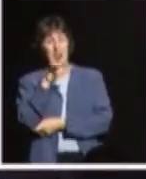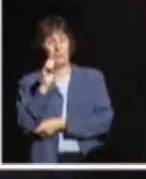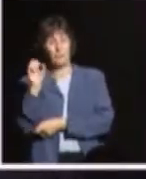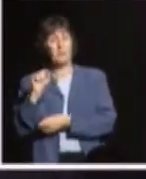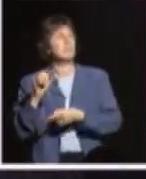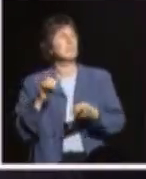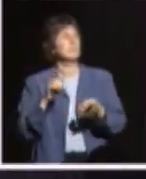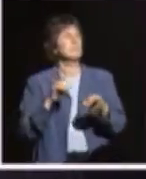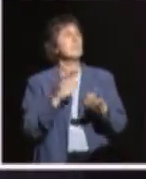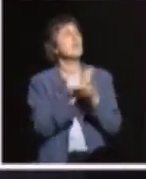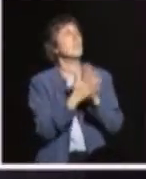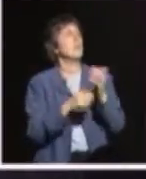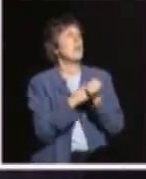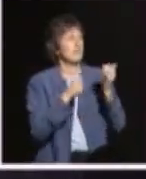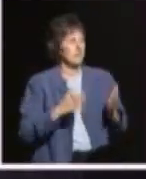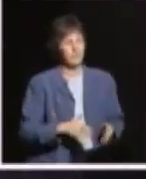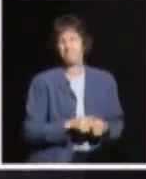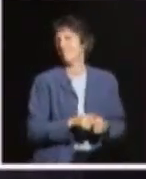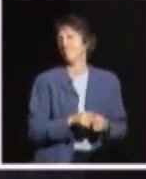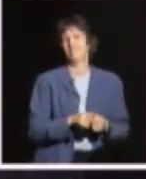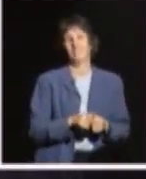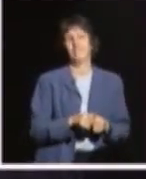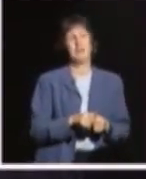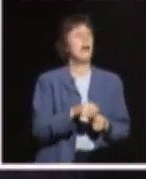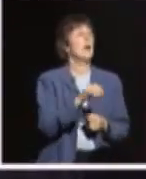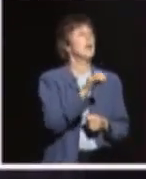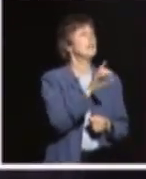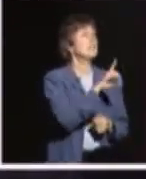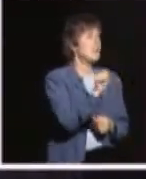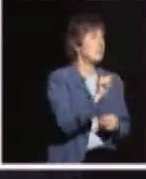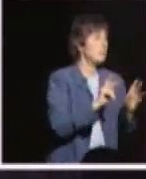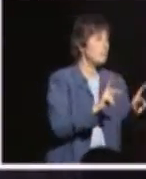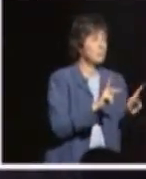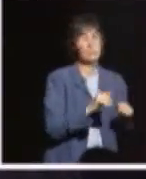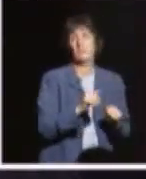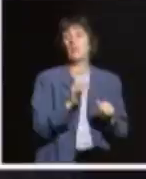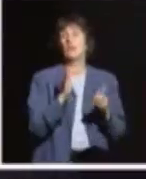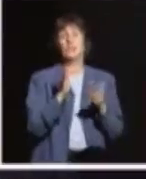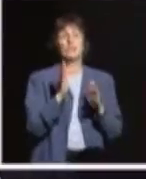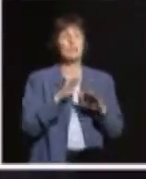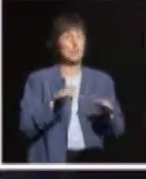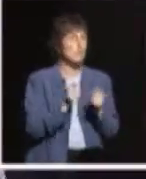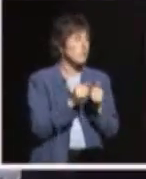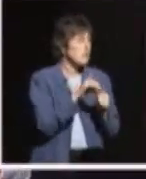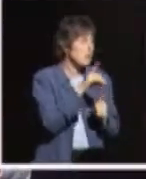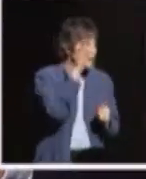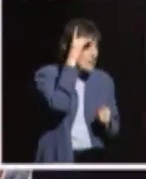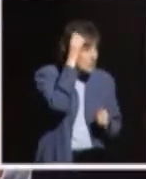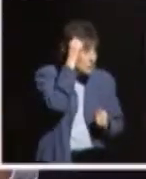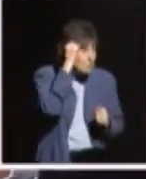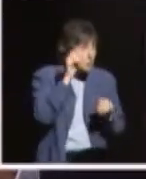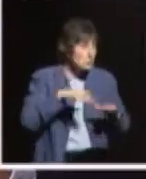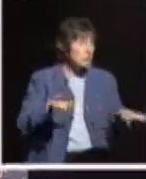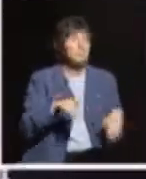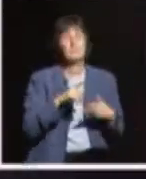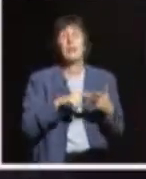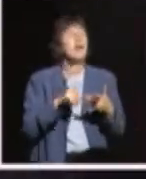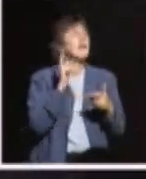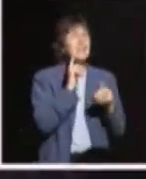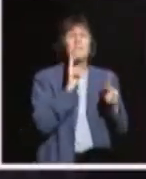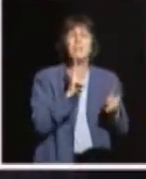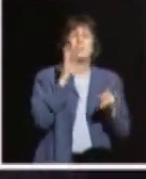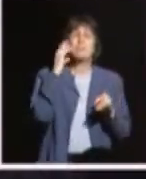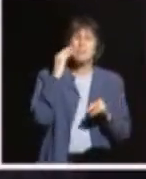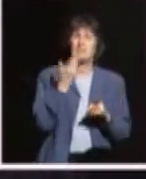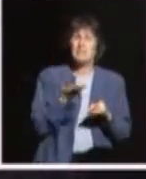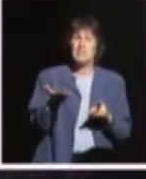Disabled people, people with children with Down syndrome, deaf people experience things that other people don't